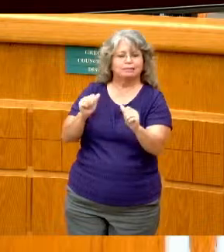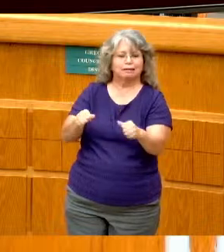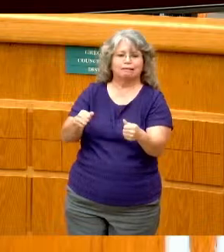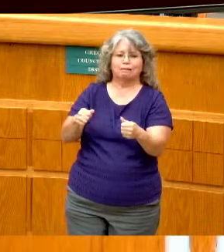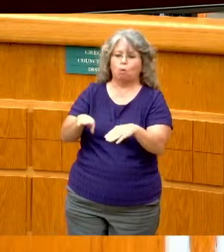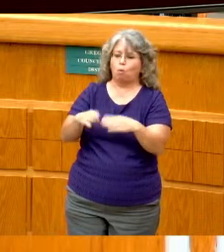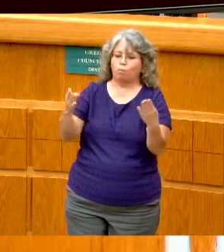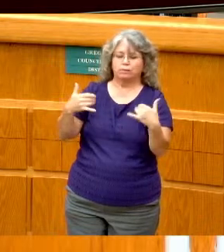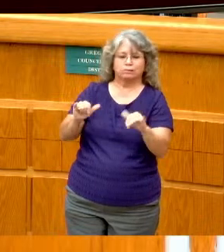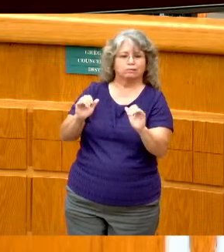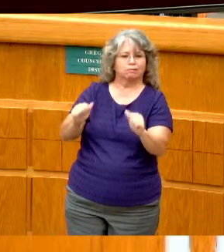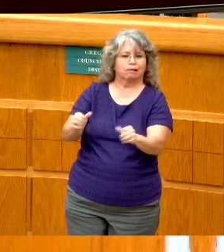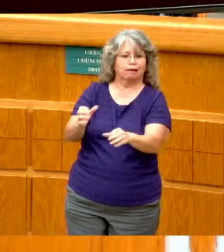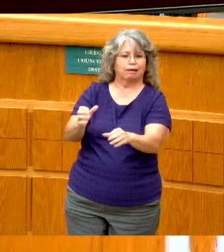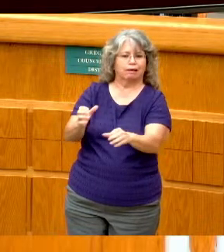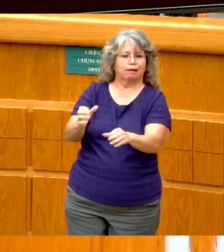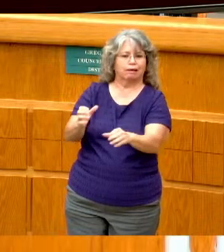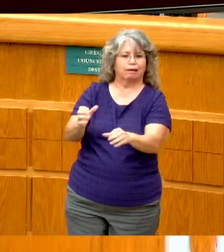virus.